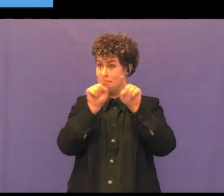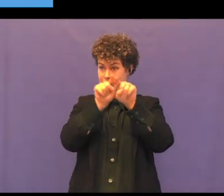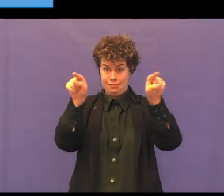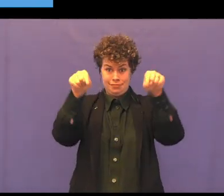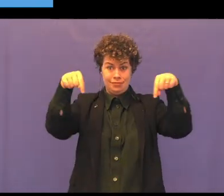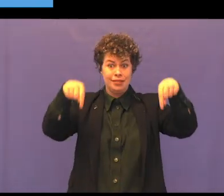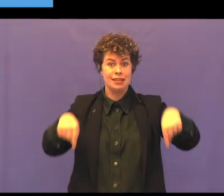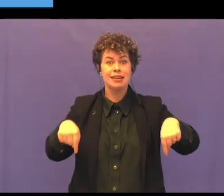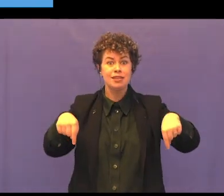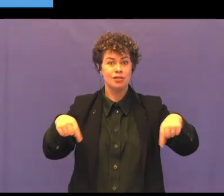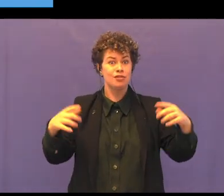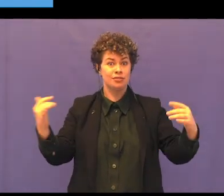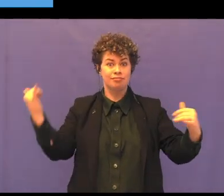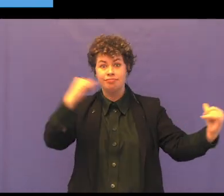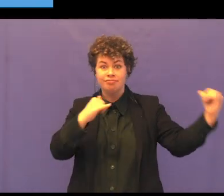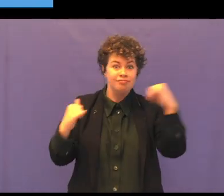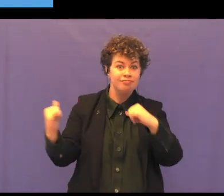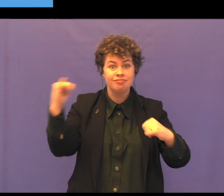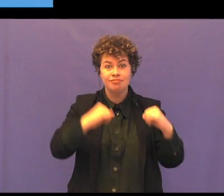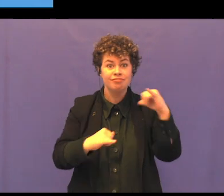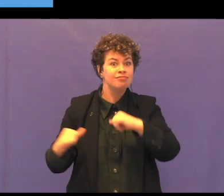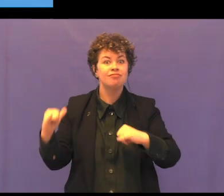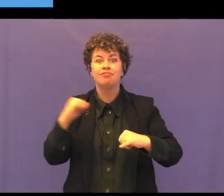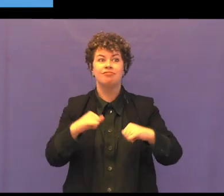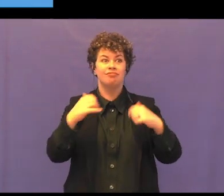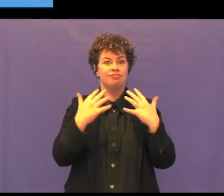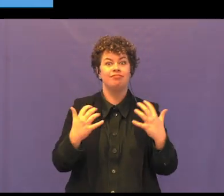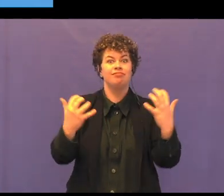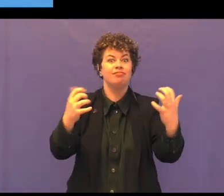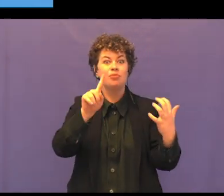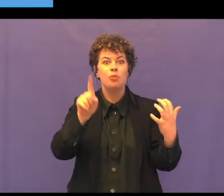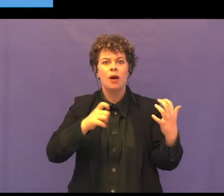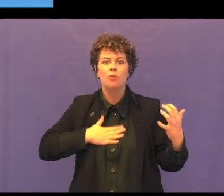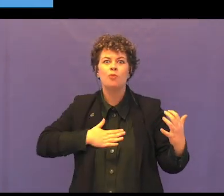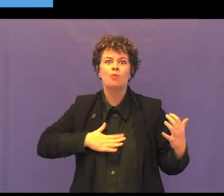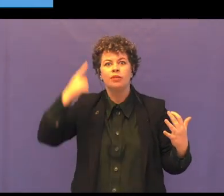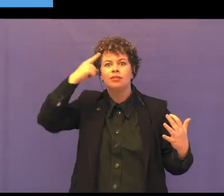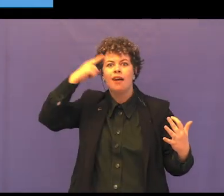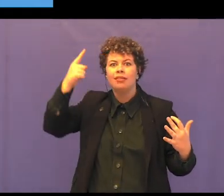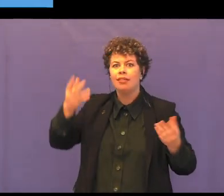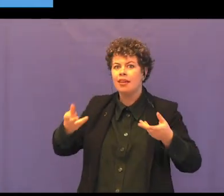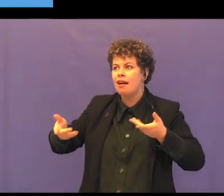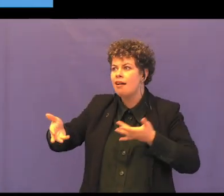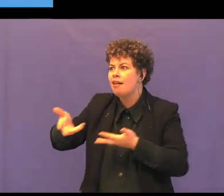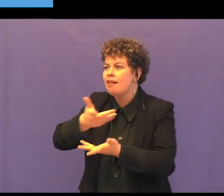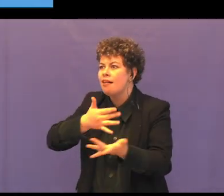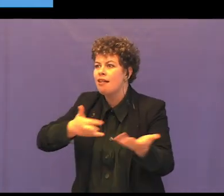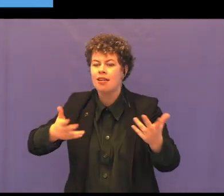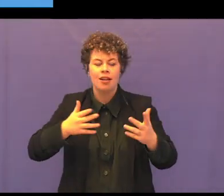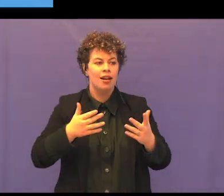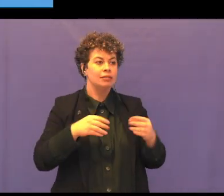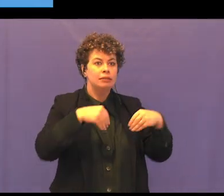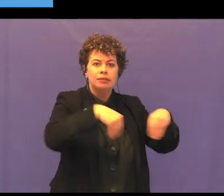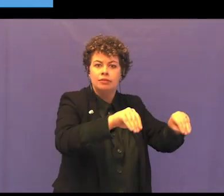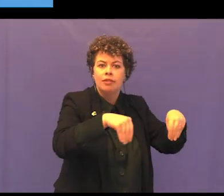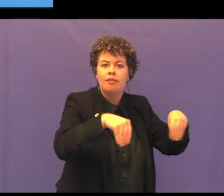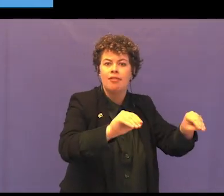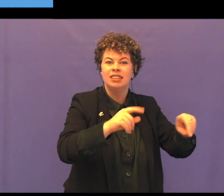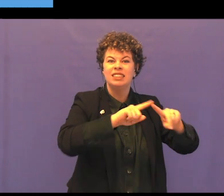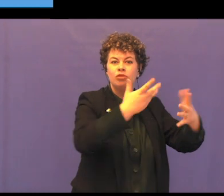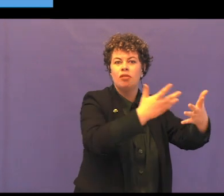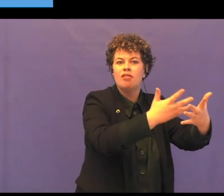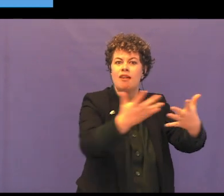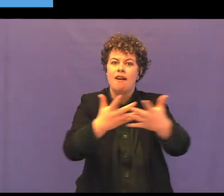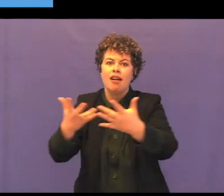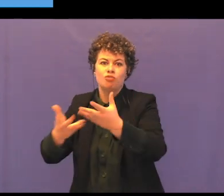ideas, goods, services across different languages and different cultures. But what we now have to be mindful